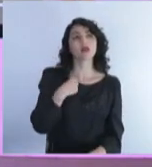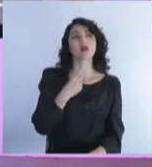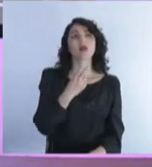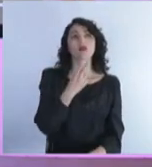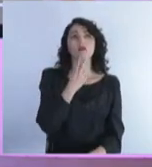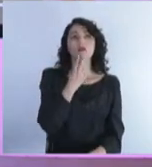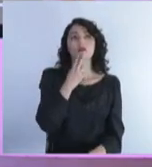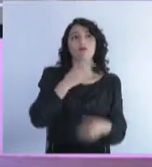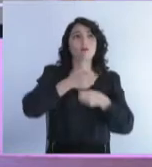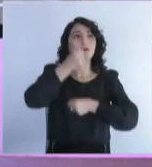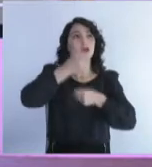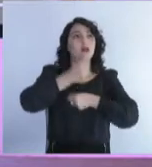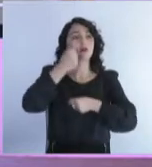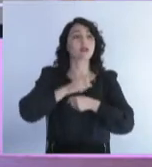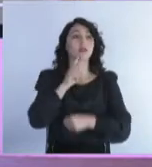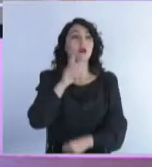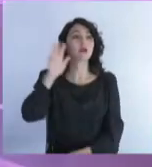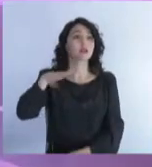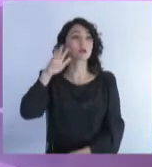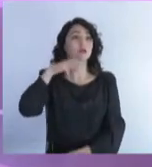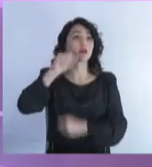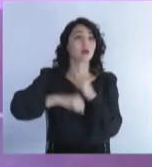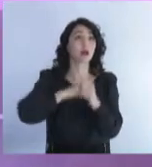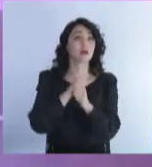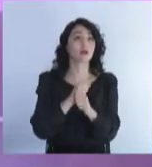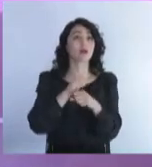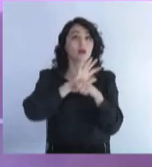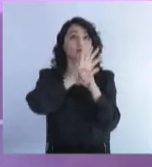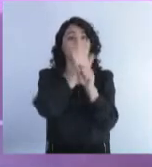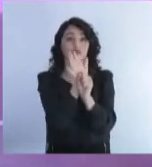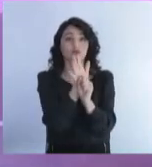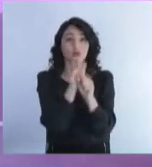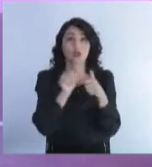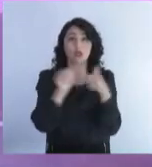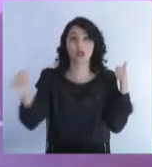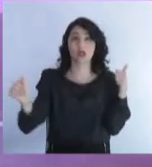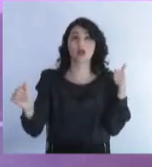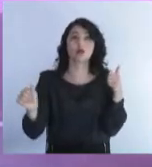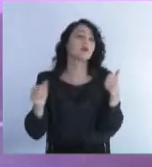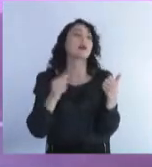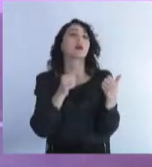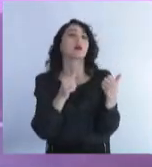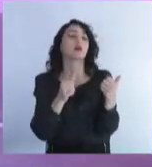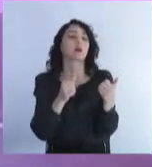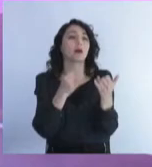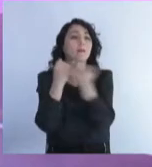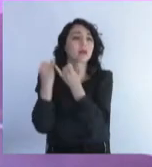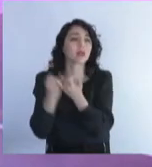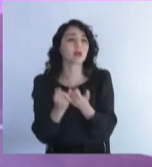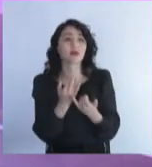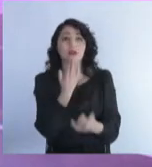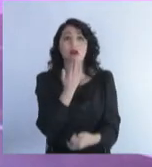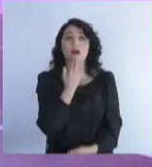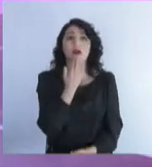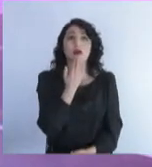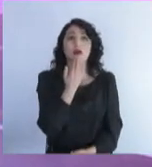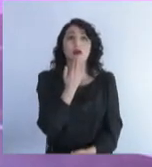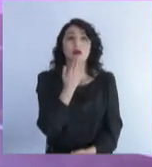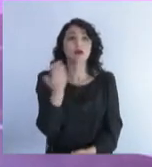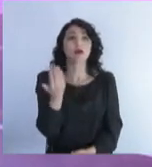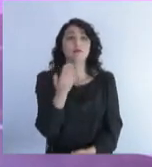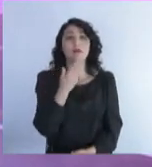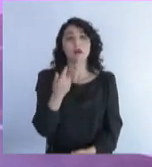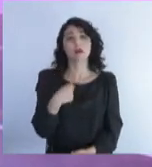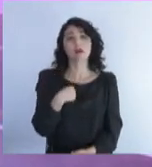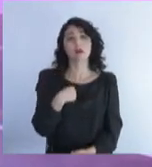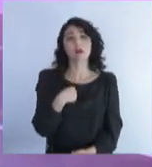La pandemia me apartó de mis amigos y de mi rutina habitual. Cuando iba a iniciar mi